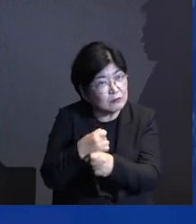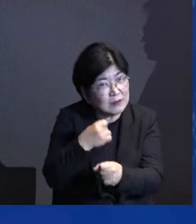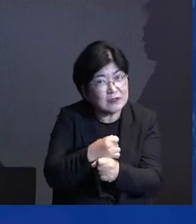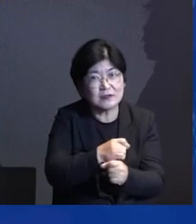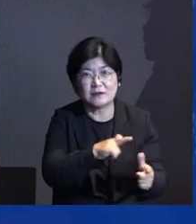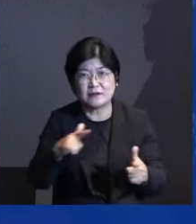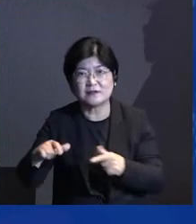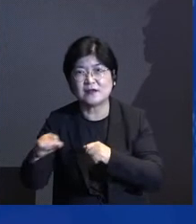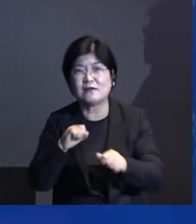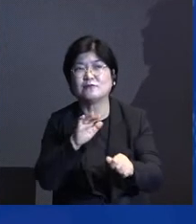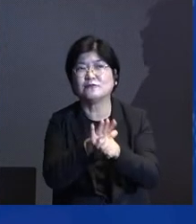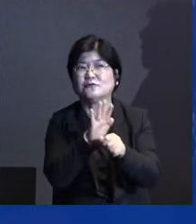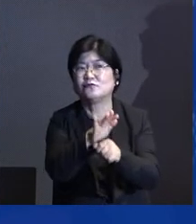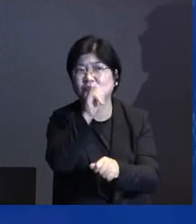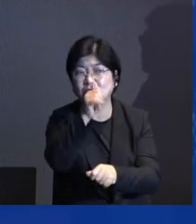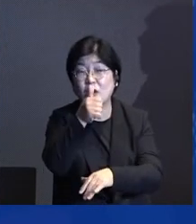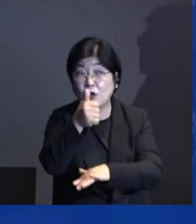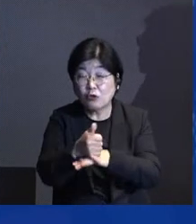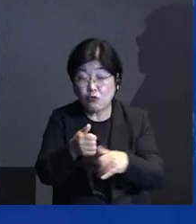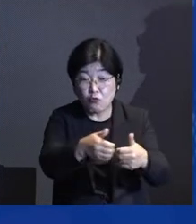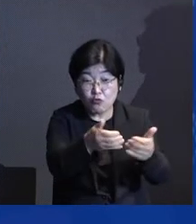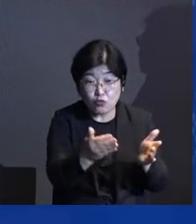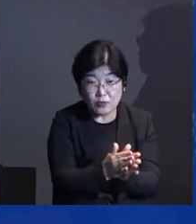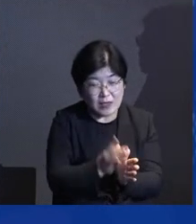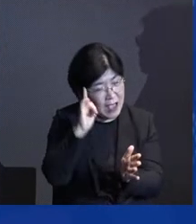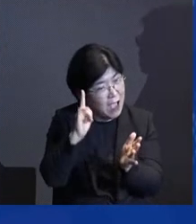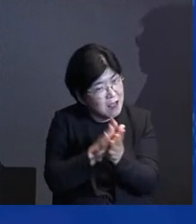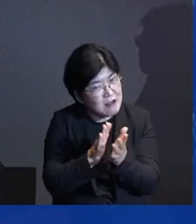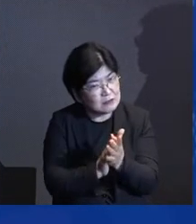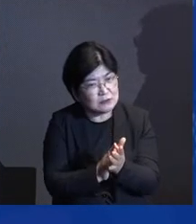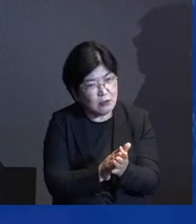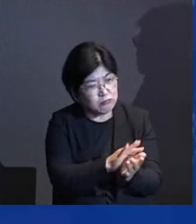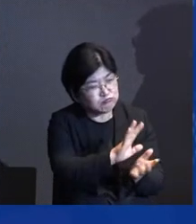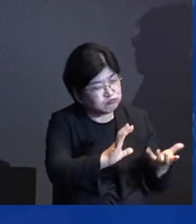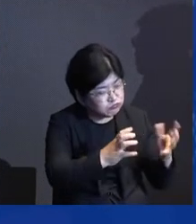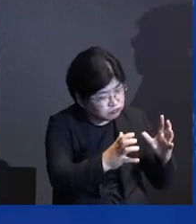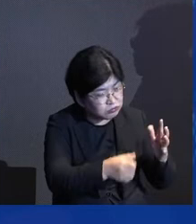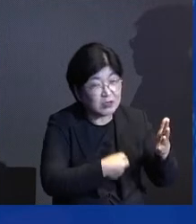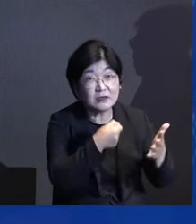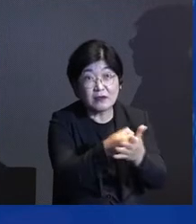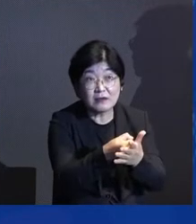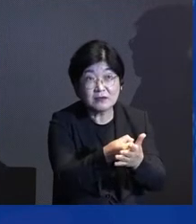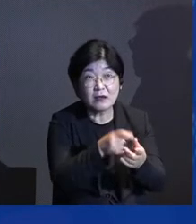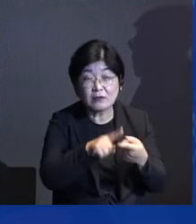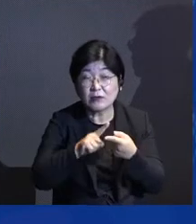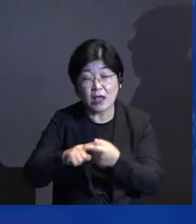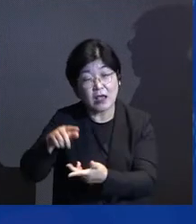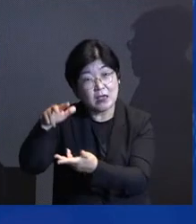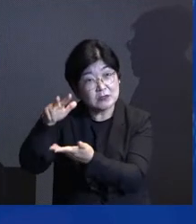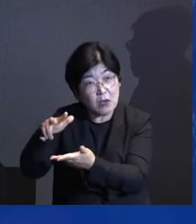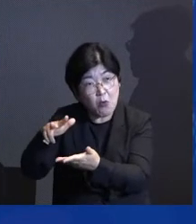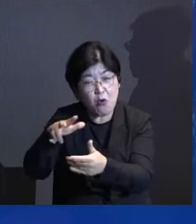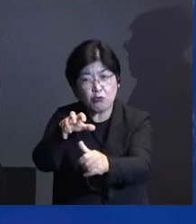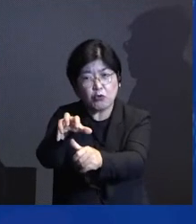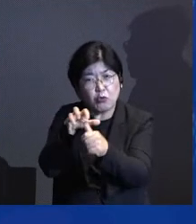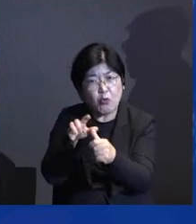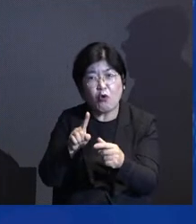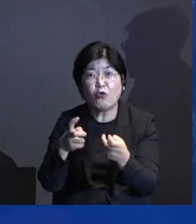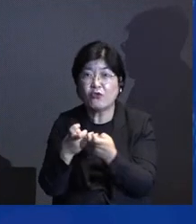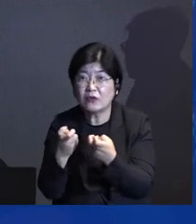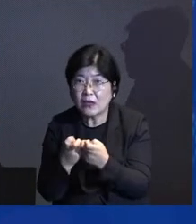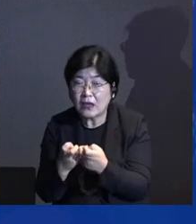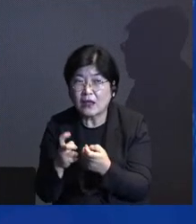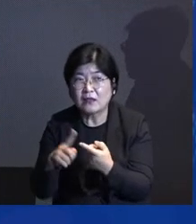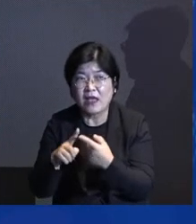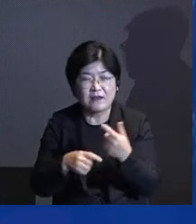decide on their own how to use the resources, and the older the club,